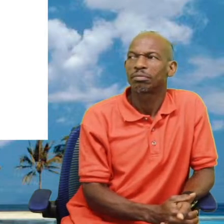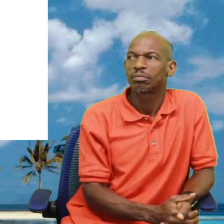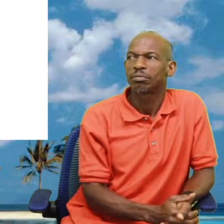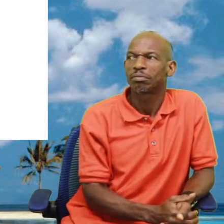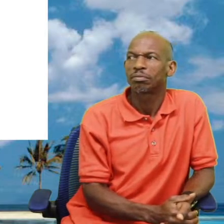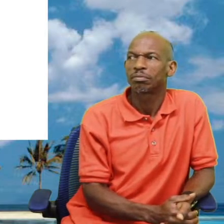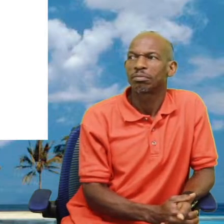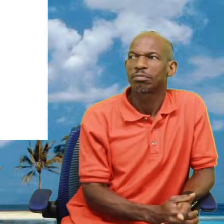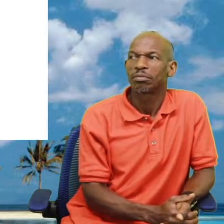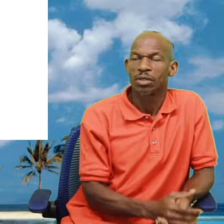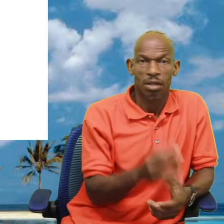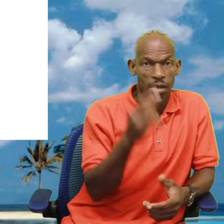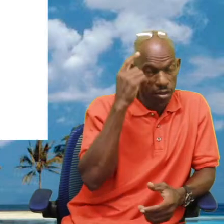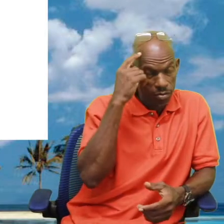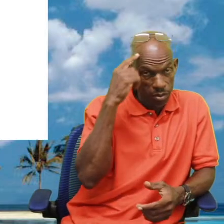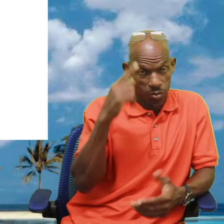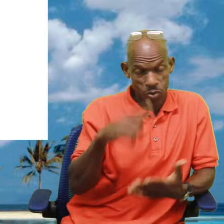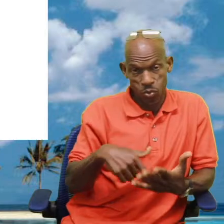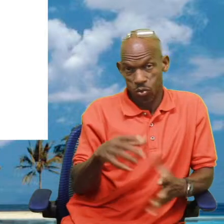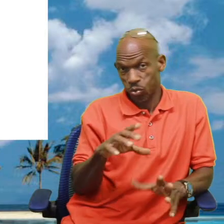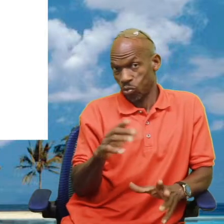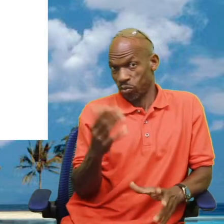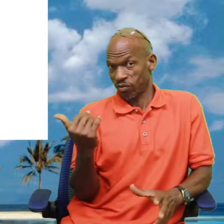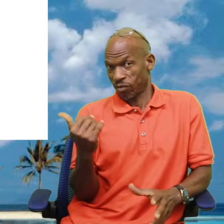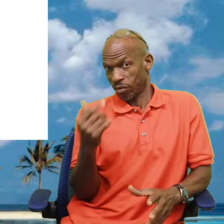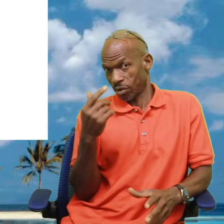Remember what we did for the dog.